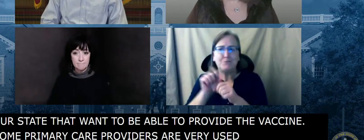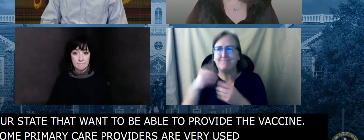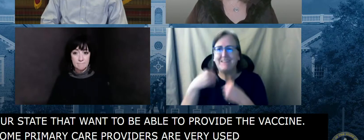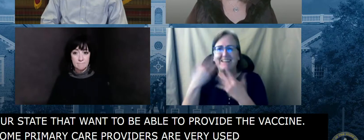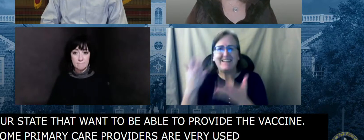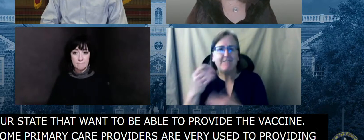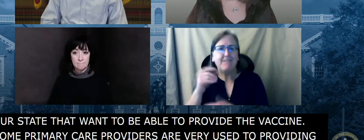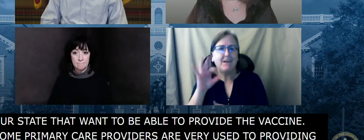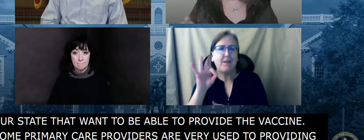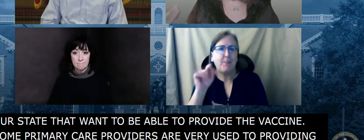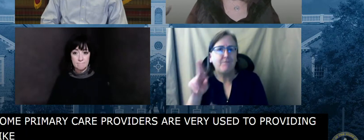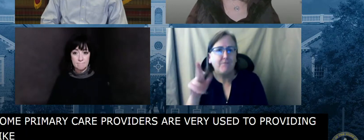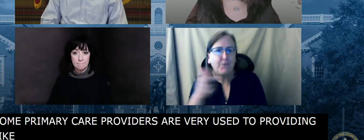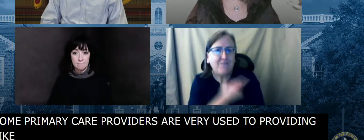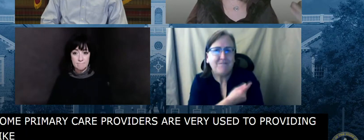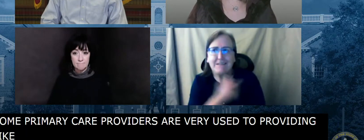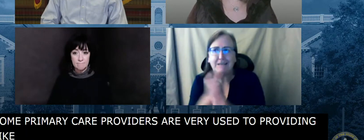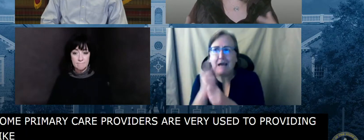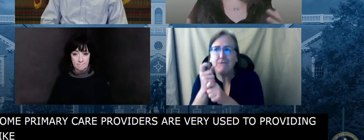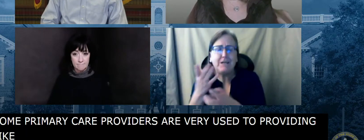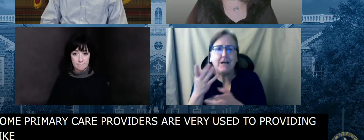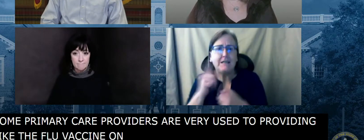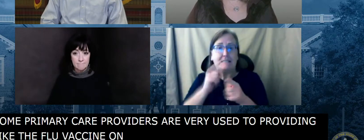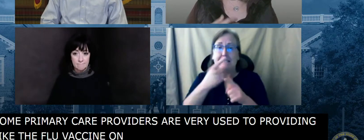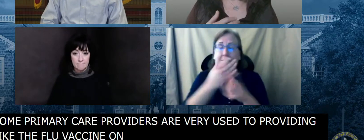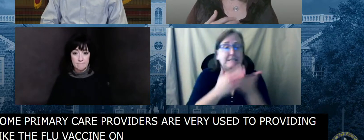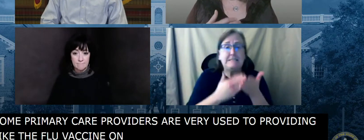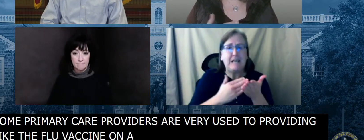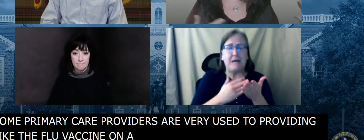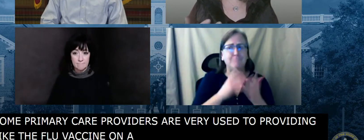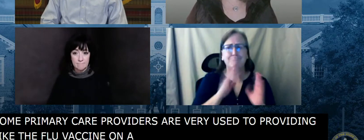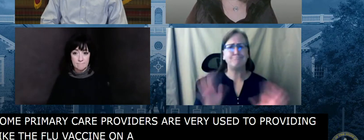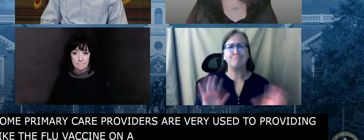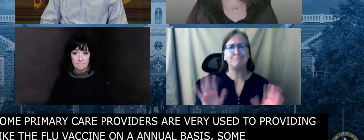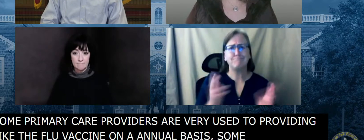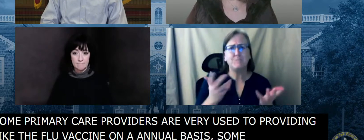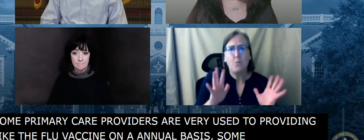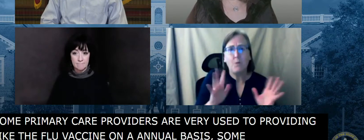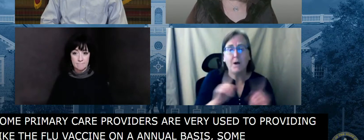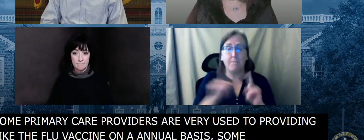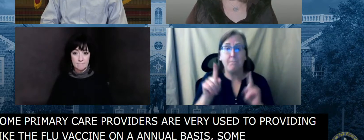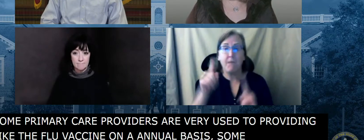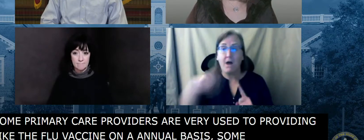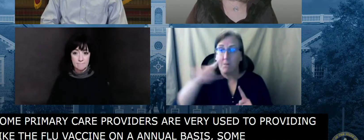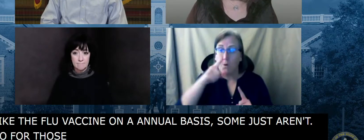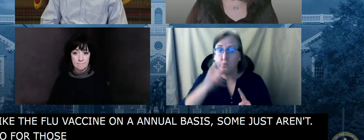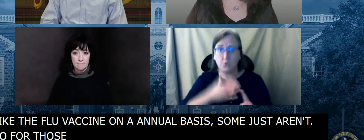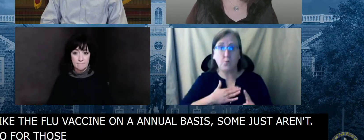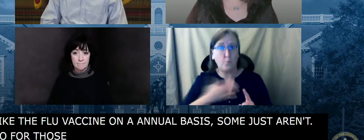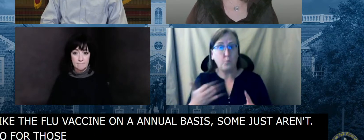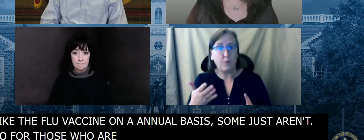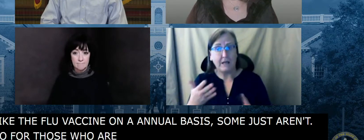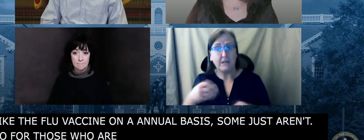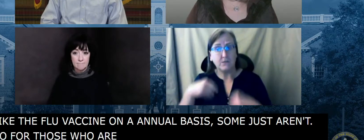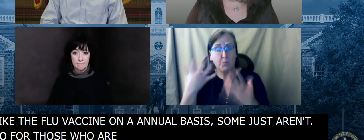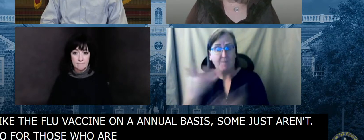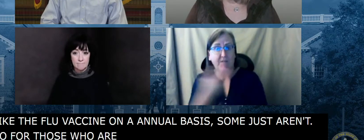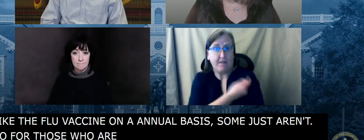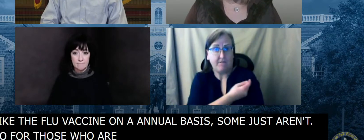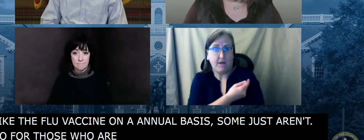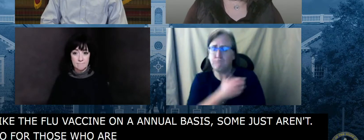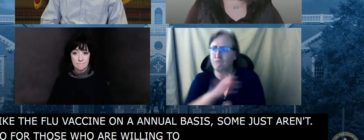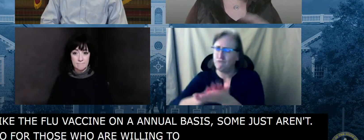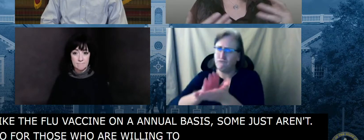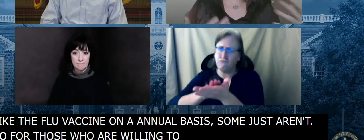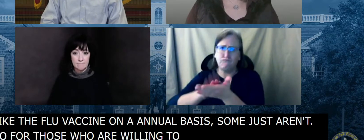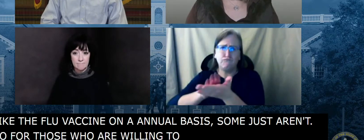aren't. And so, for those who are willing to provide the vaccine, we commend